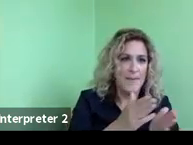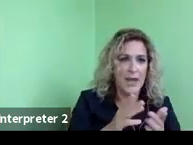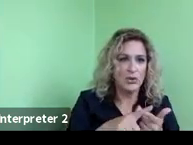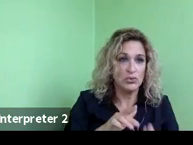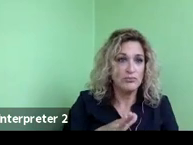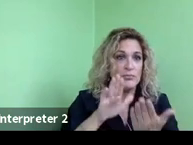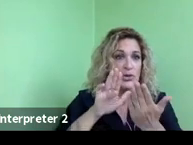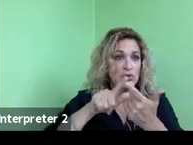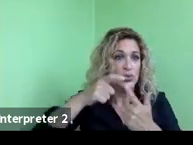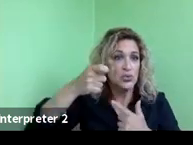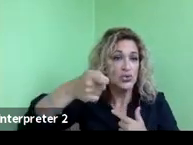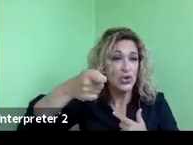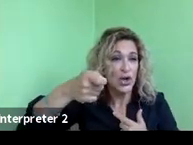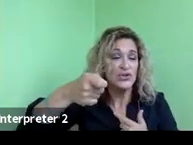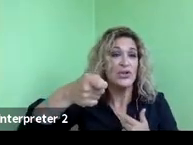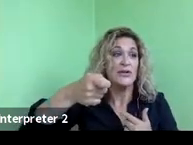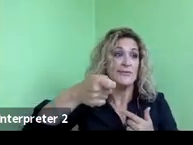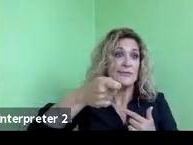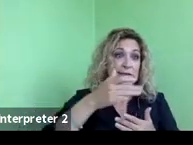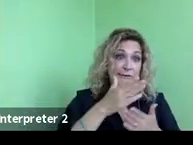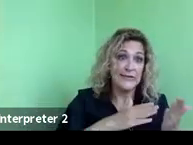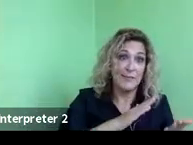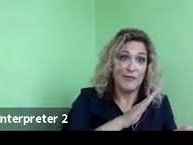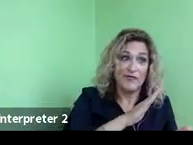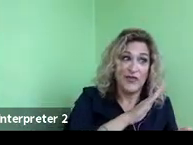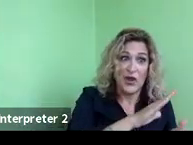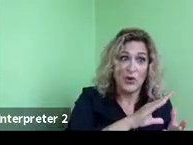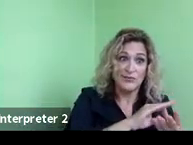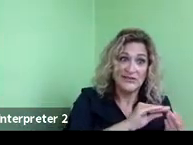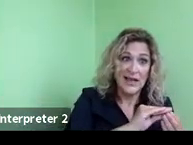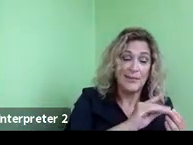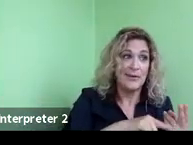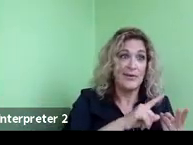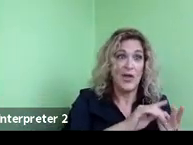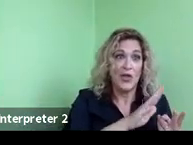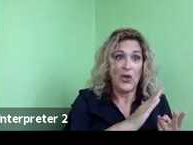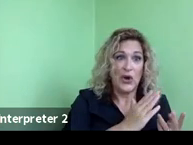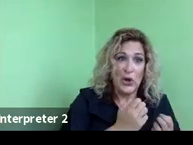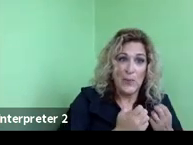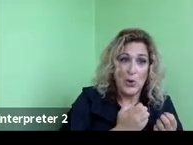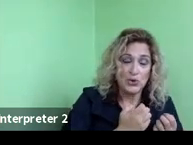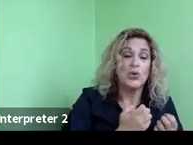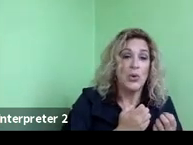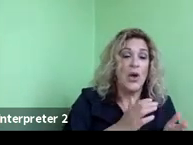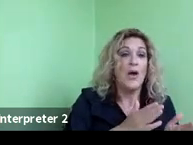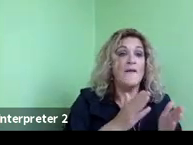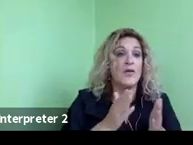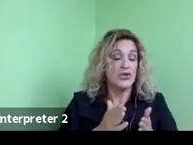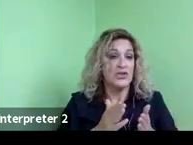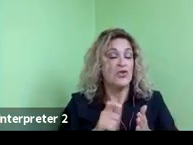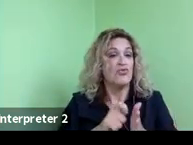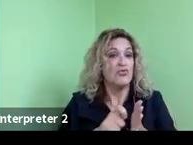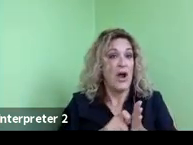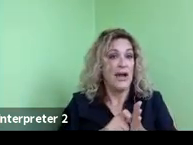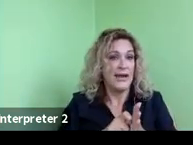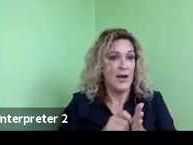judge, things that the survivor said, their emotional state, versus writing a note that says provided